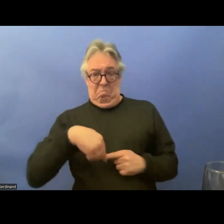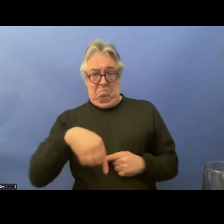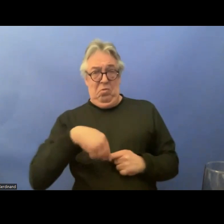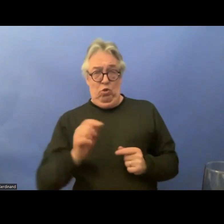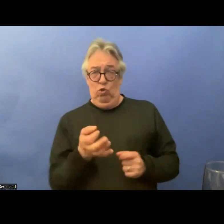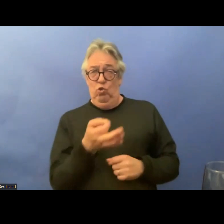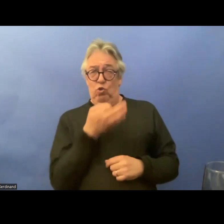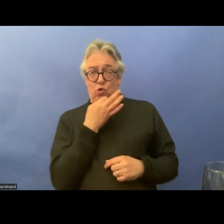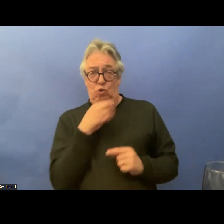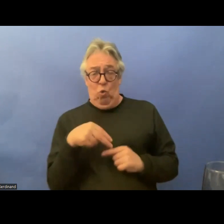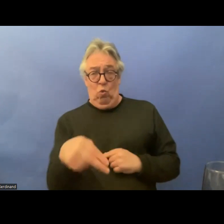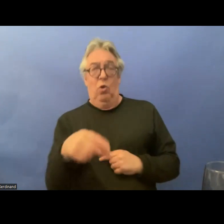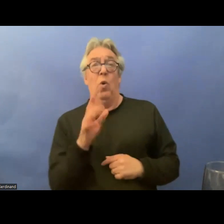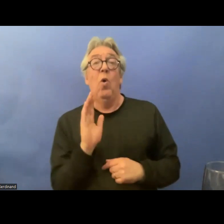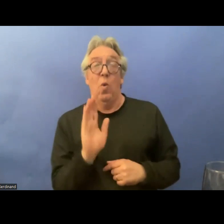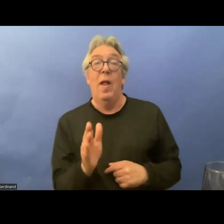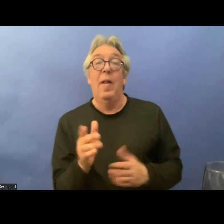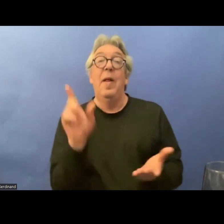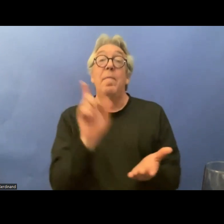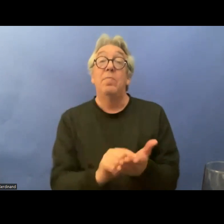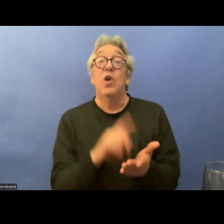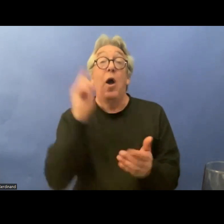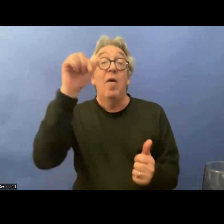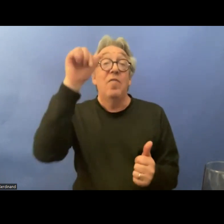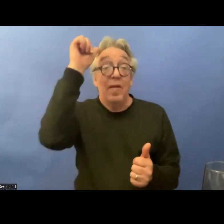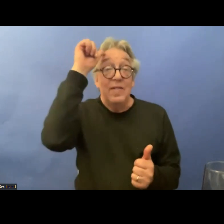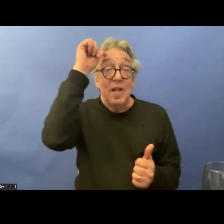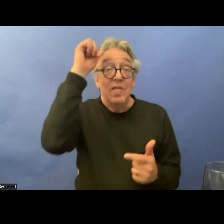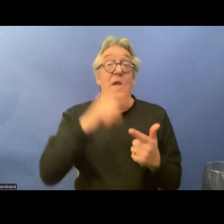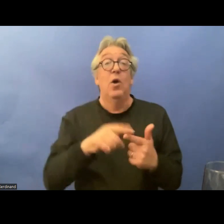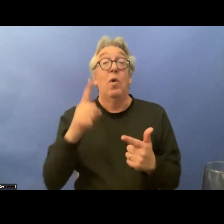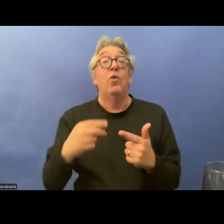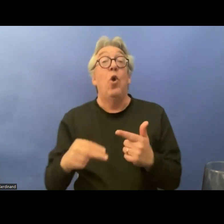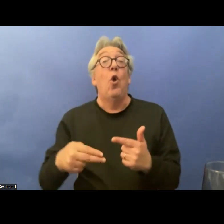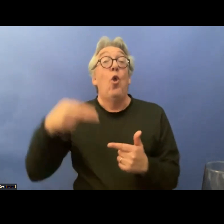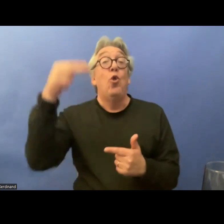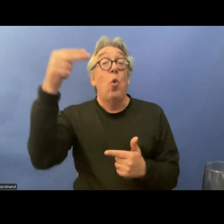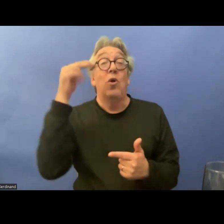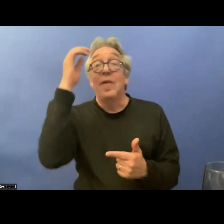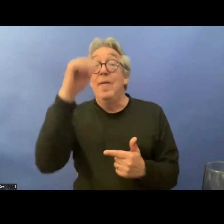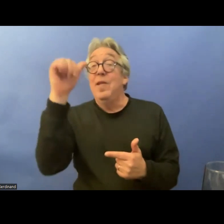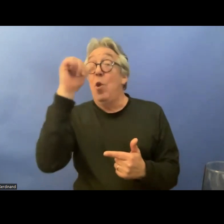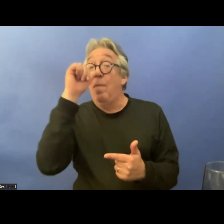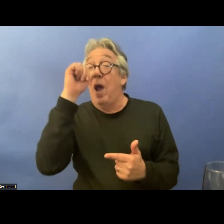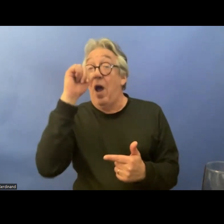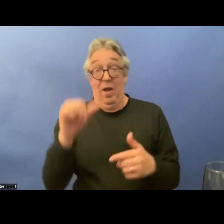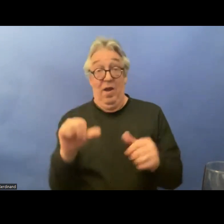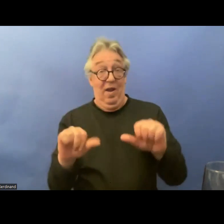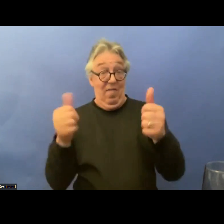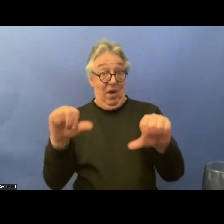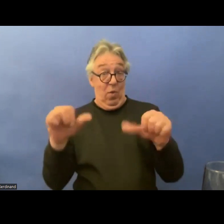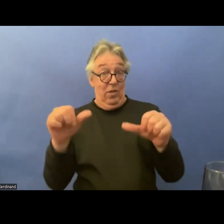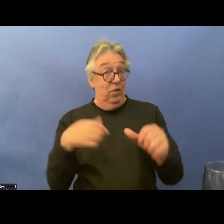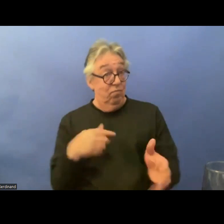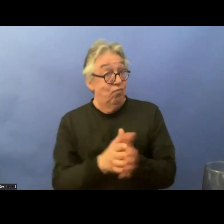that will be concluded and published, one for Afghanistan and one for Northern Ethiopia. And I look forward to seeing the evaluation and encourage